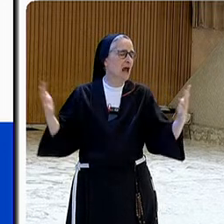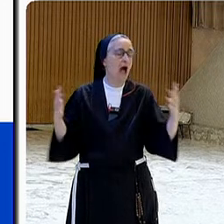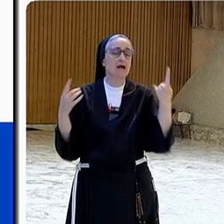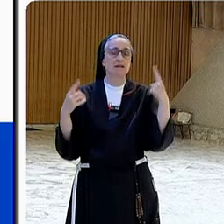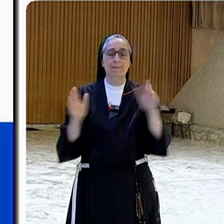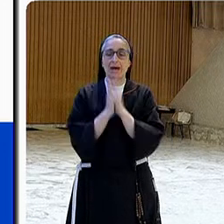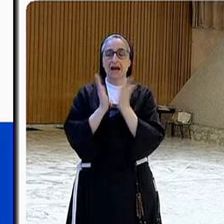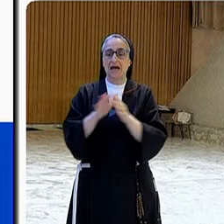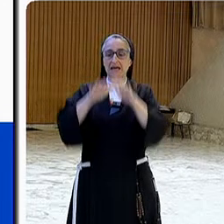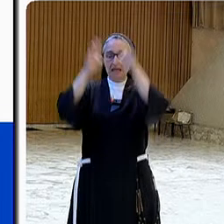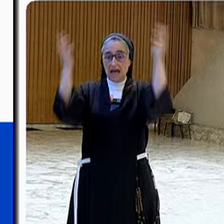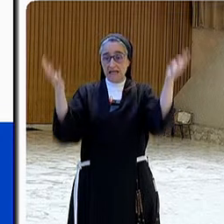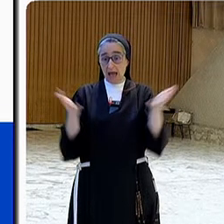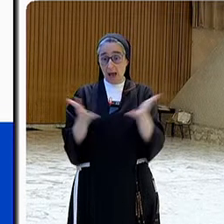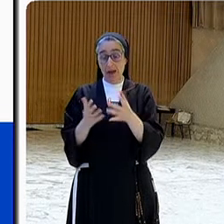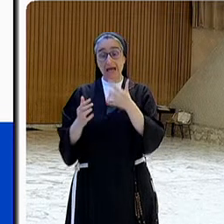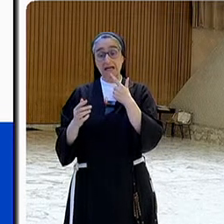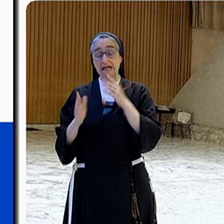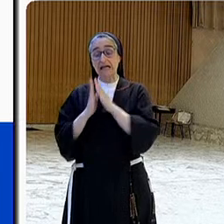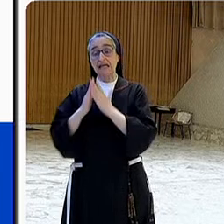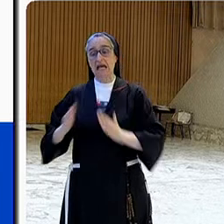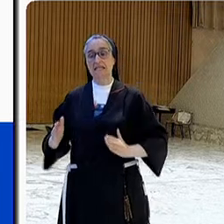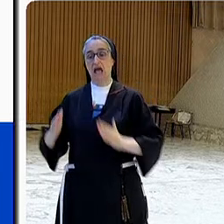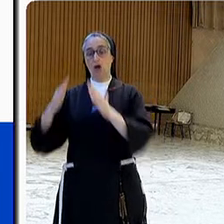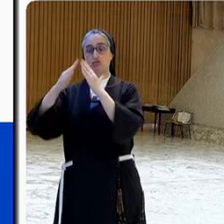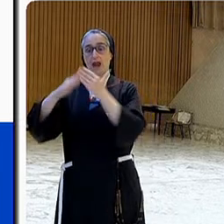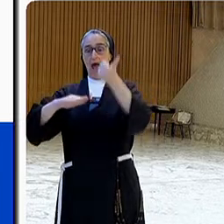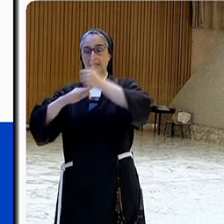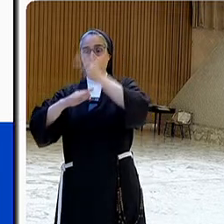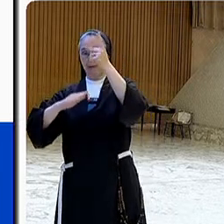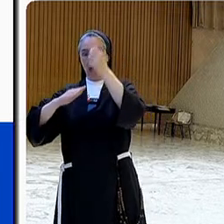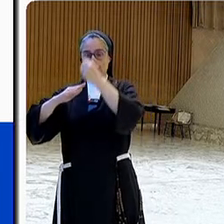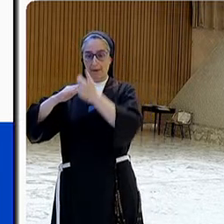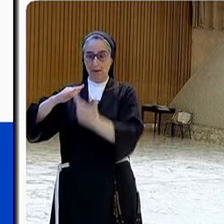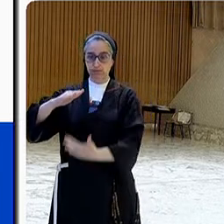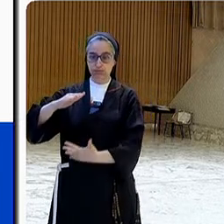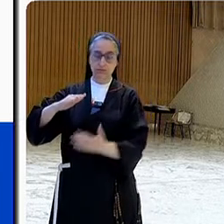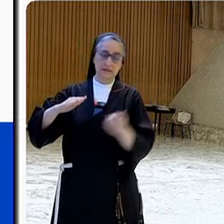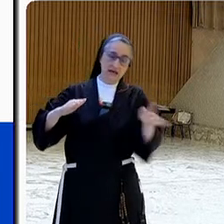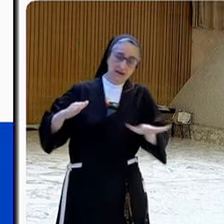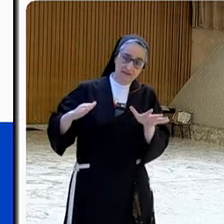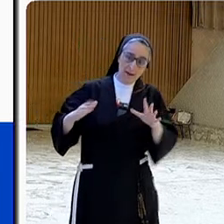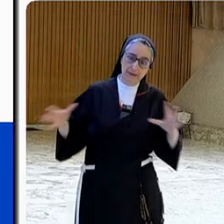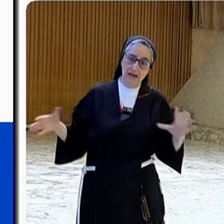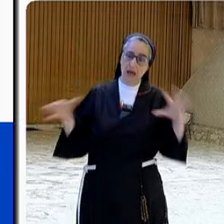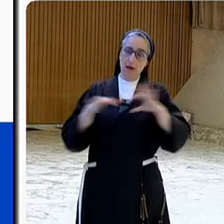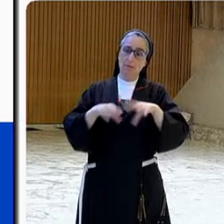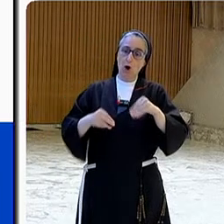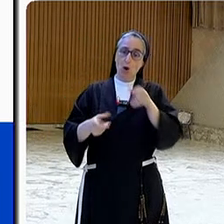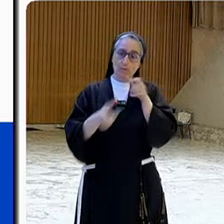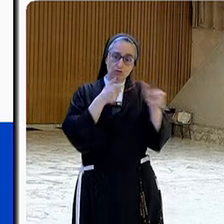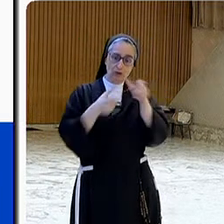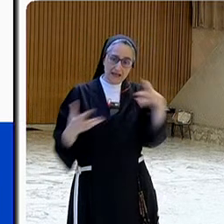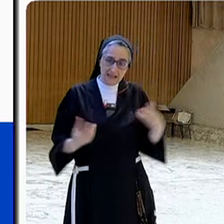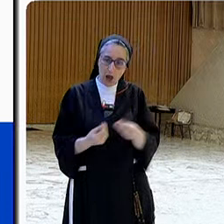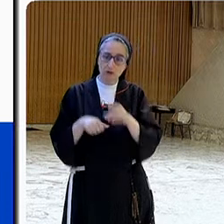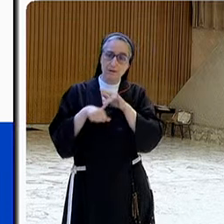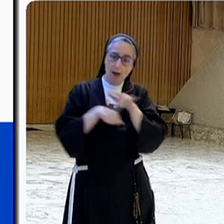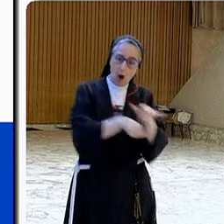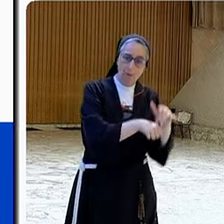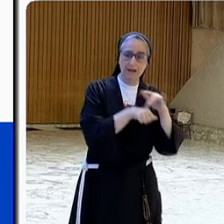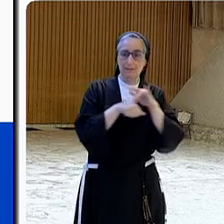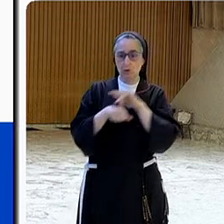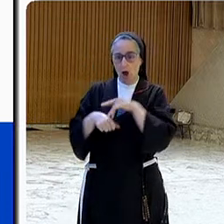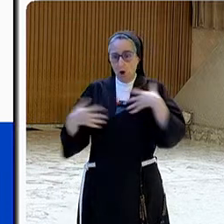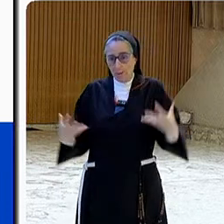and domestic church enter into a new era of collegial dialogue and mutual accompaniment. To that end, we propose that teaching families to celebrate the Liturgy of